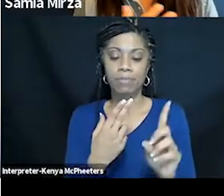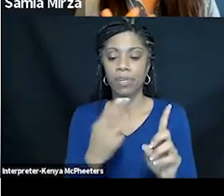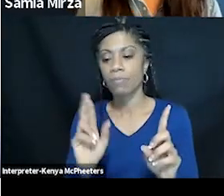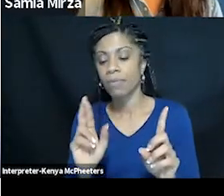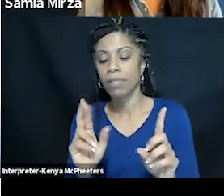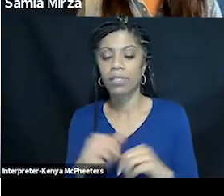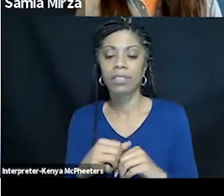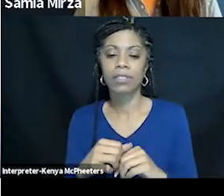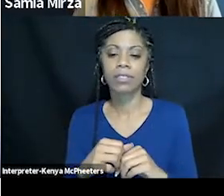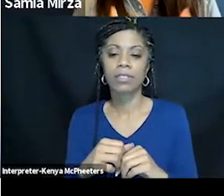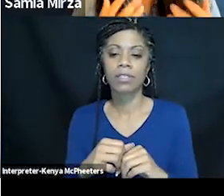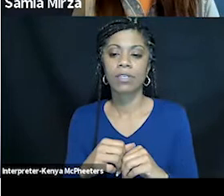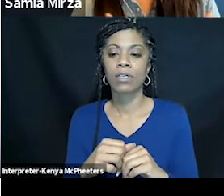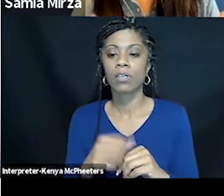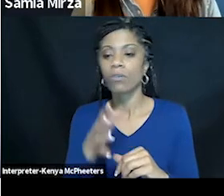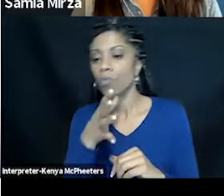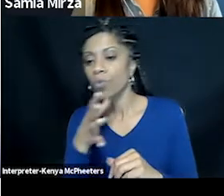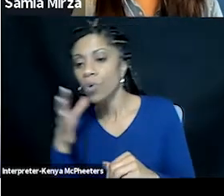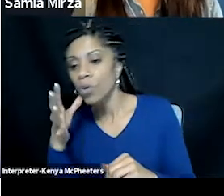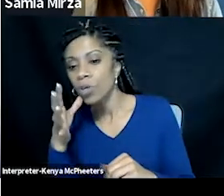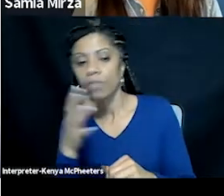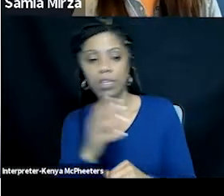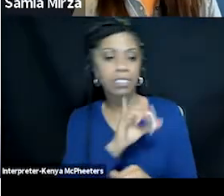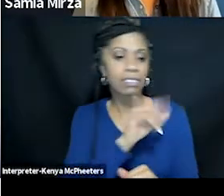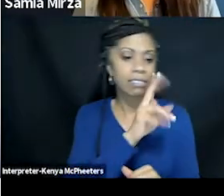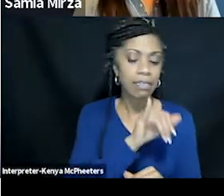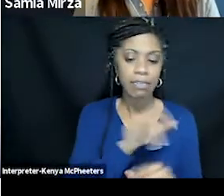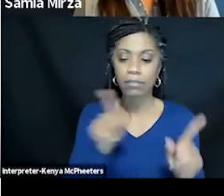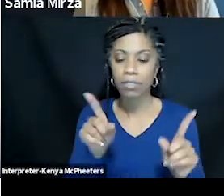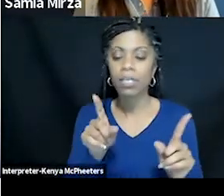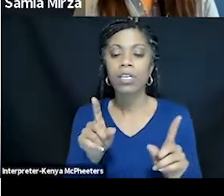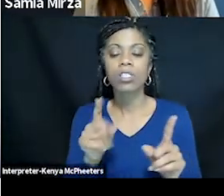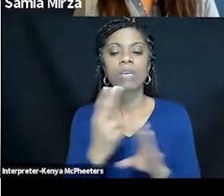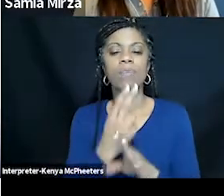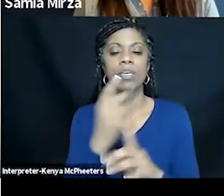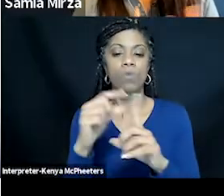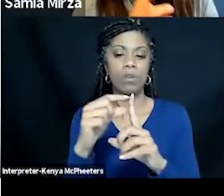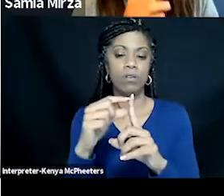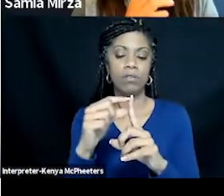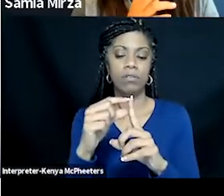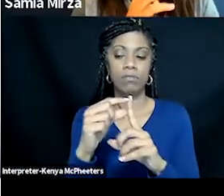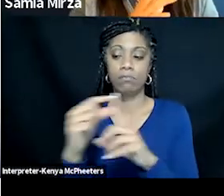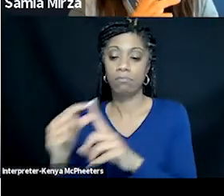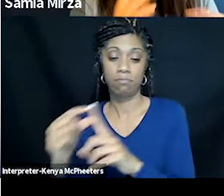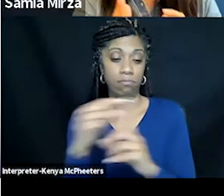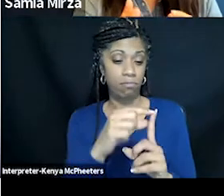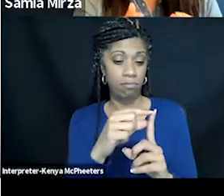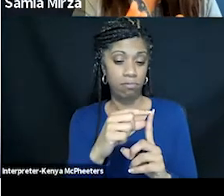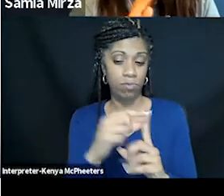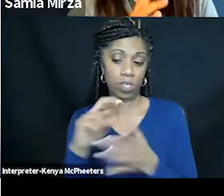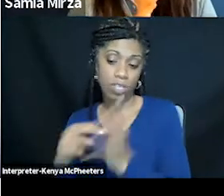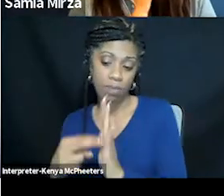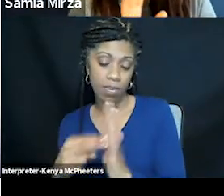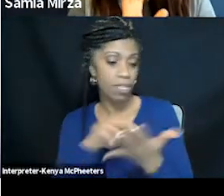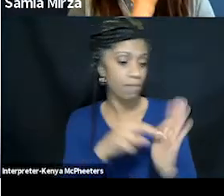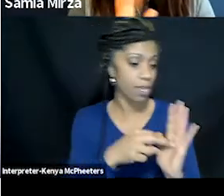rural versus urban. But there wasn't a lot of data or information about how do we change